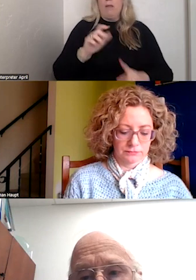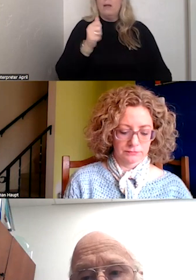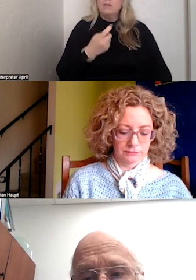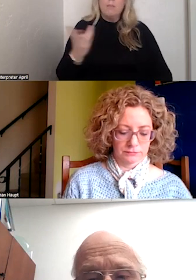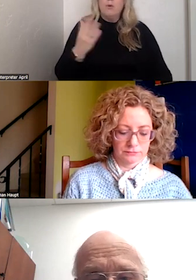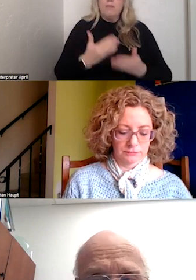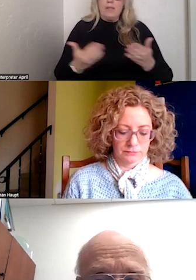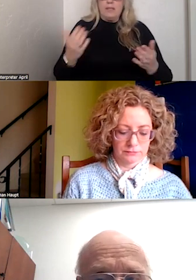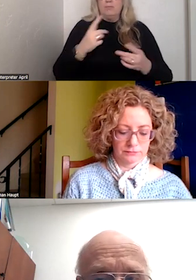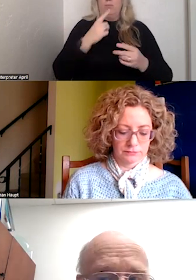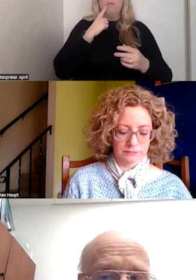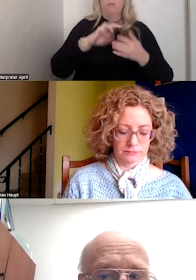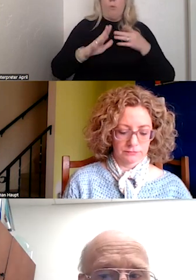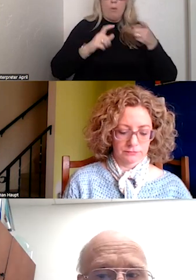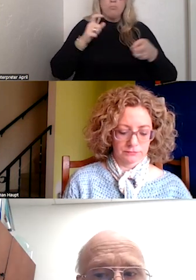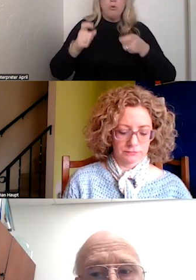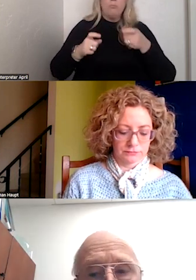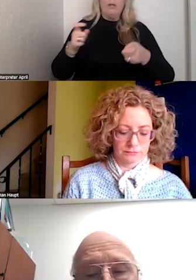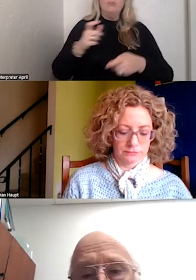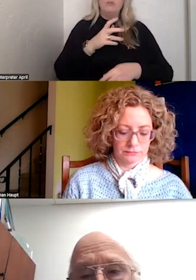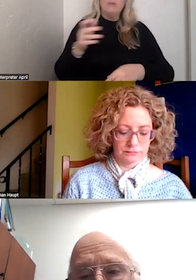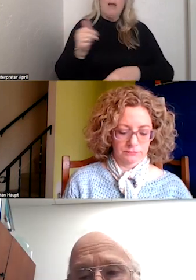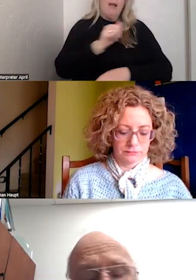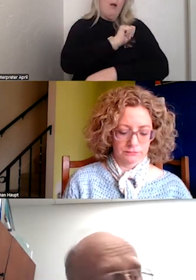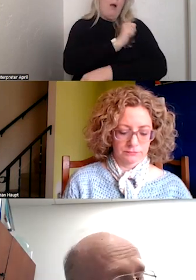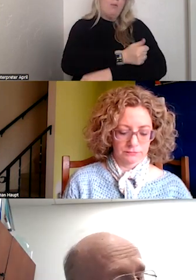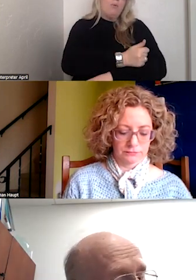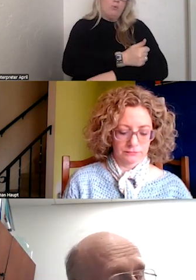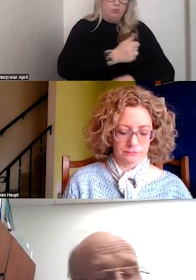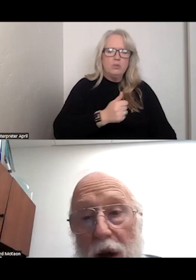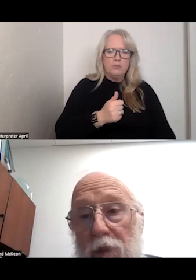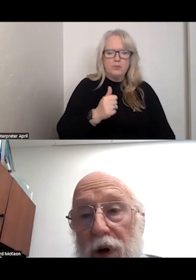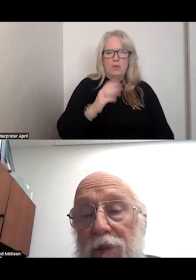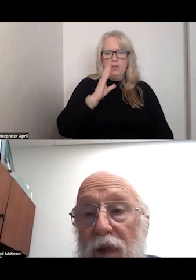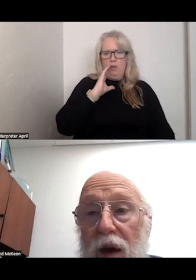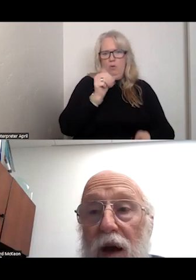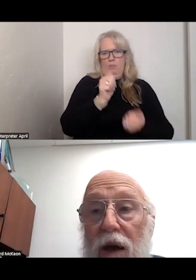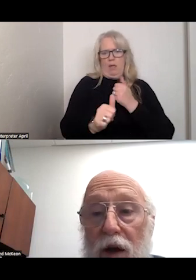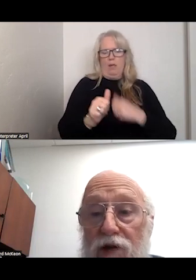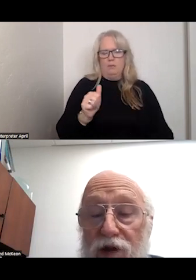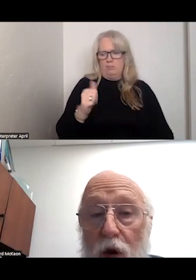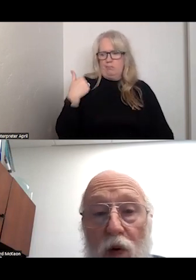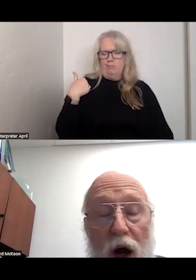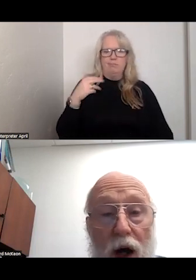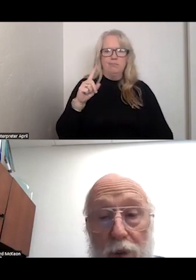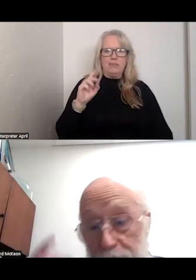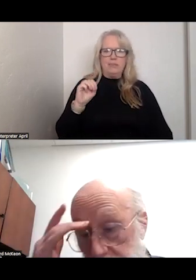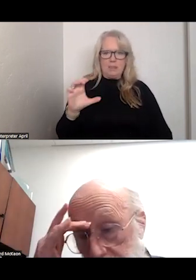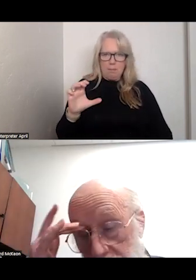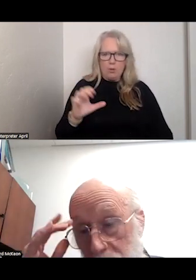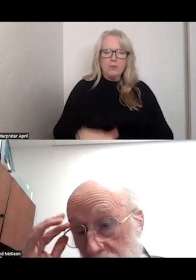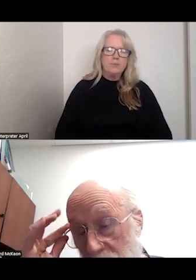of the appropriations and authorizations that were passed in December. So